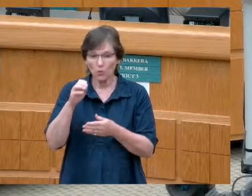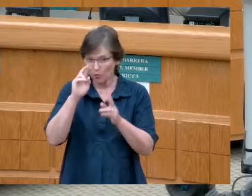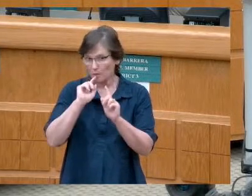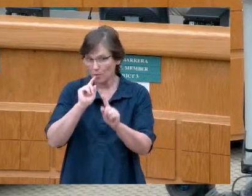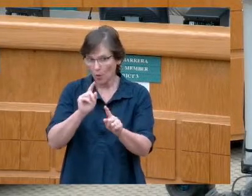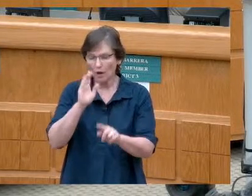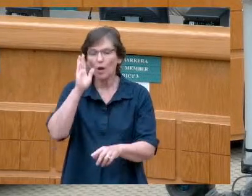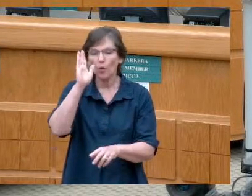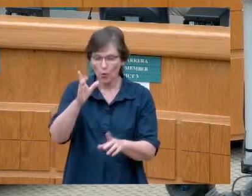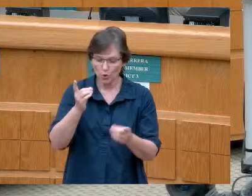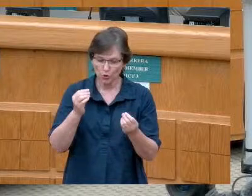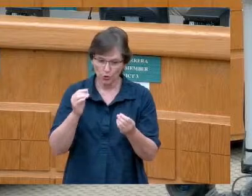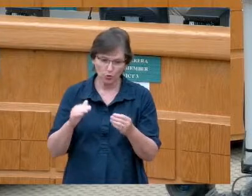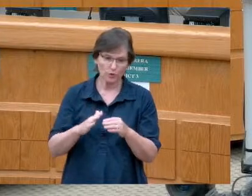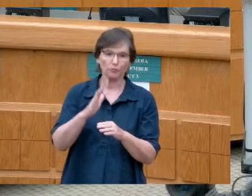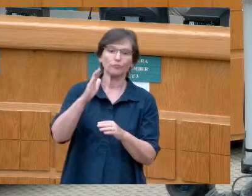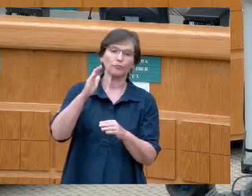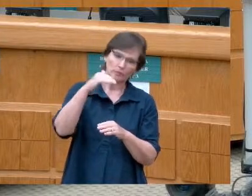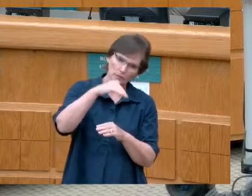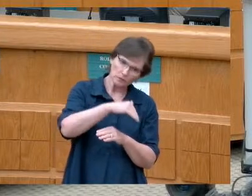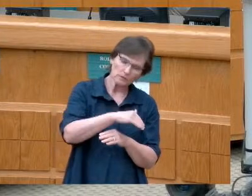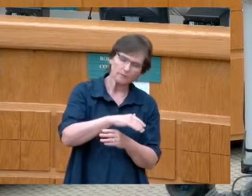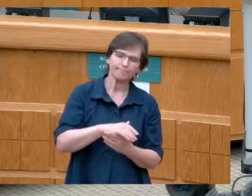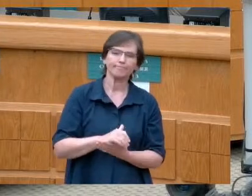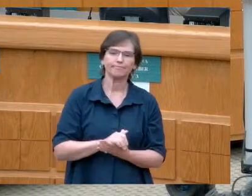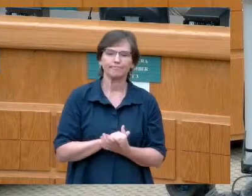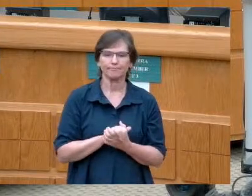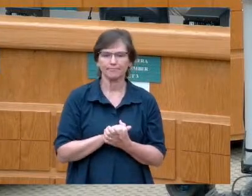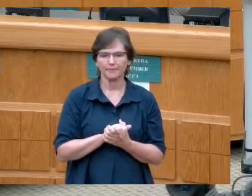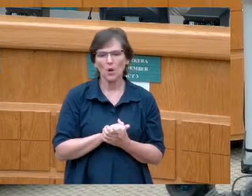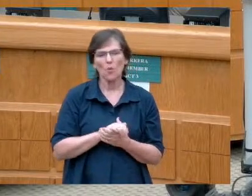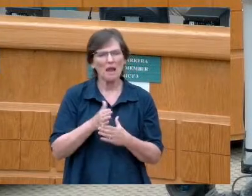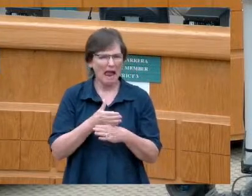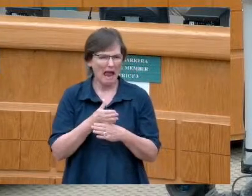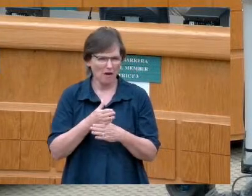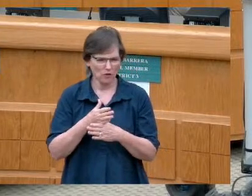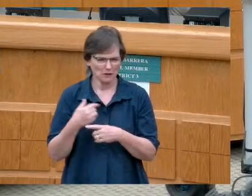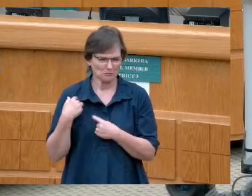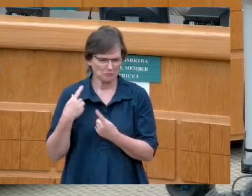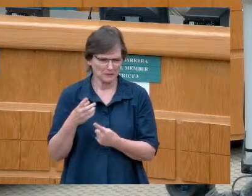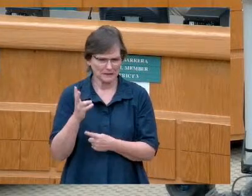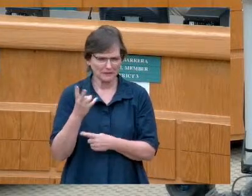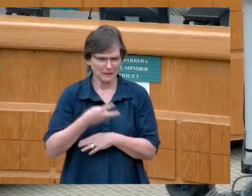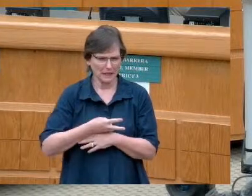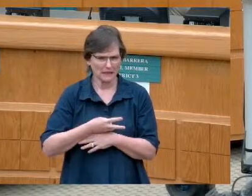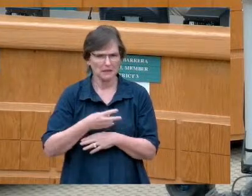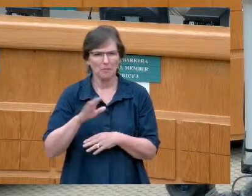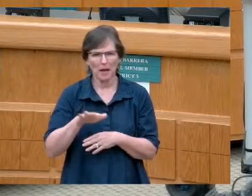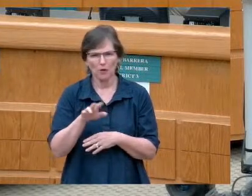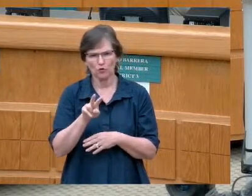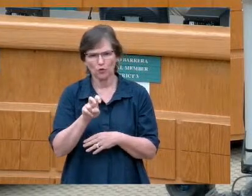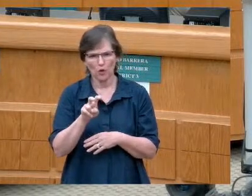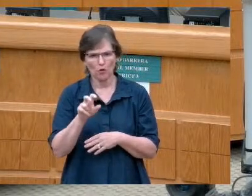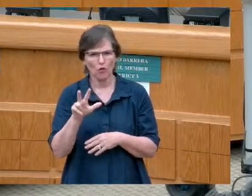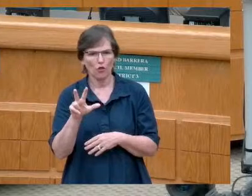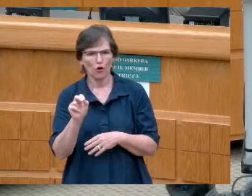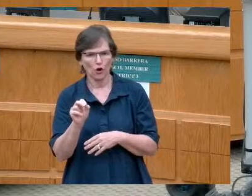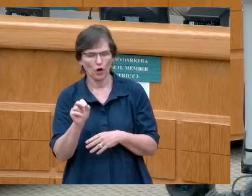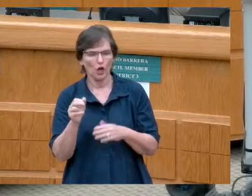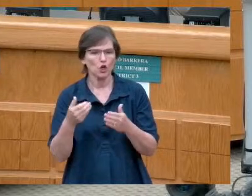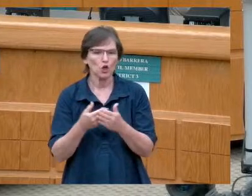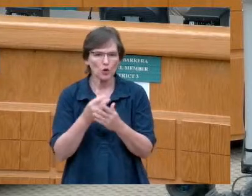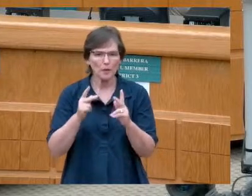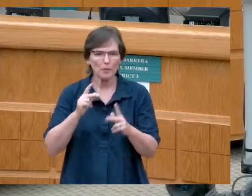is 230 cases every day. That's based on the last 7 days average. Okay, so